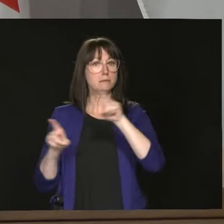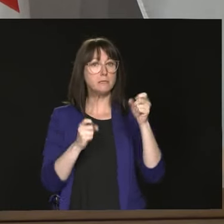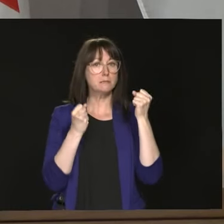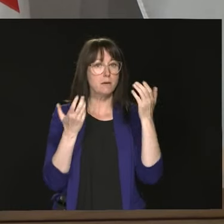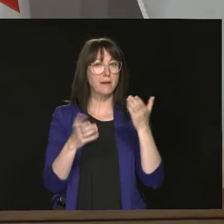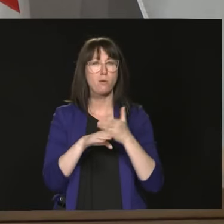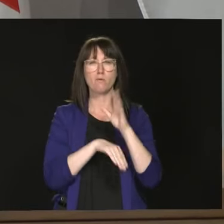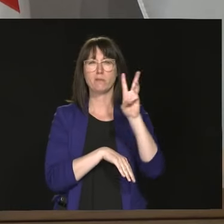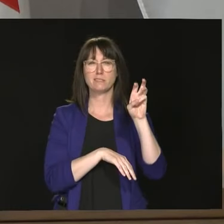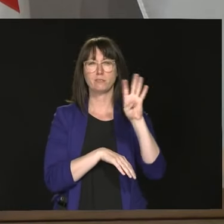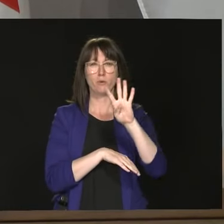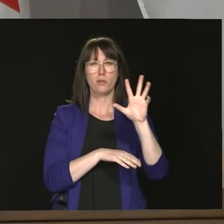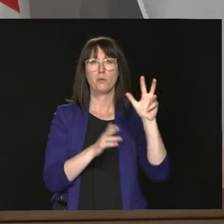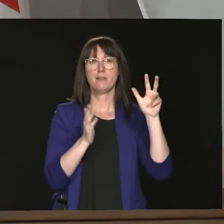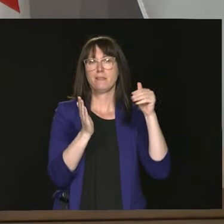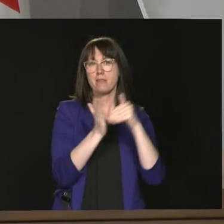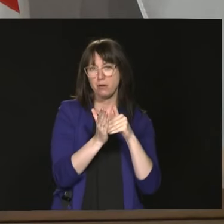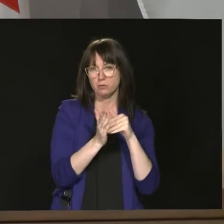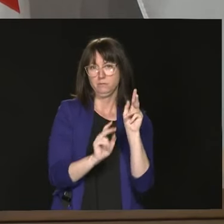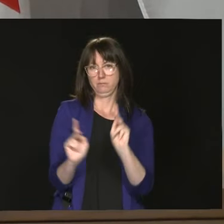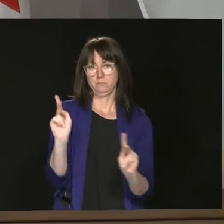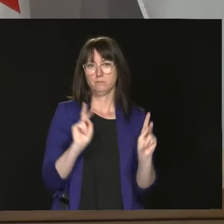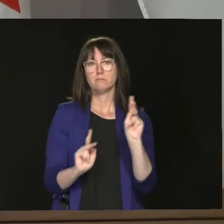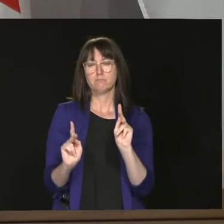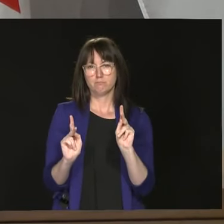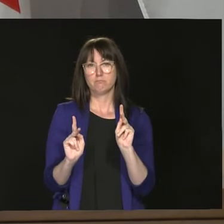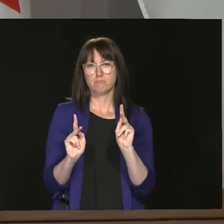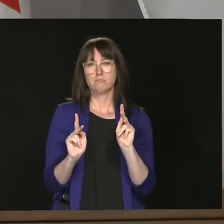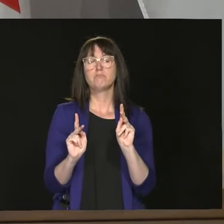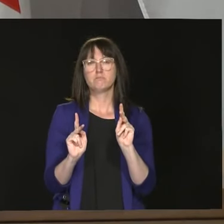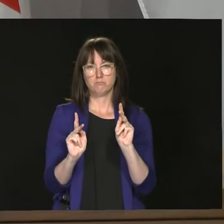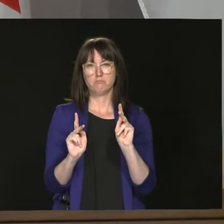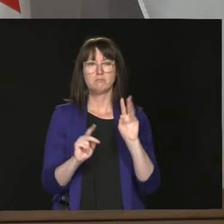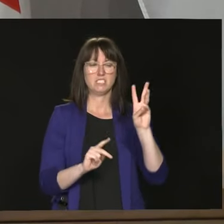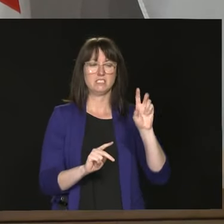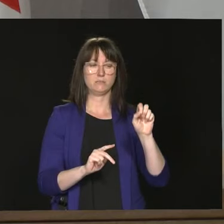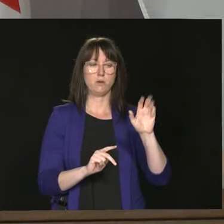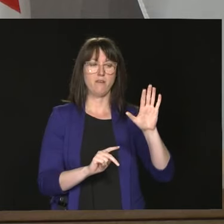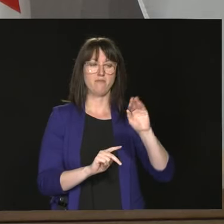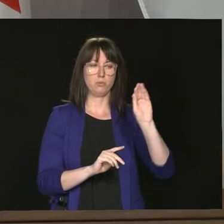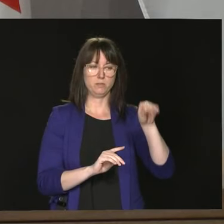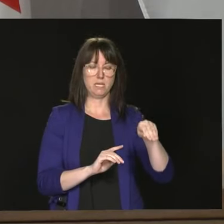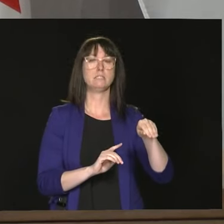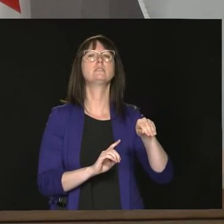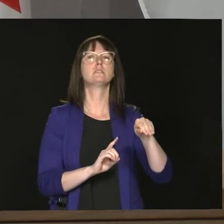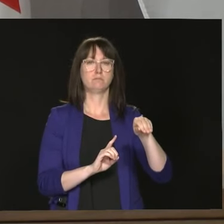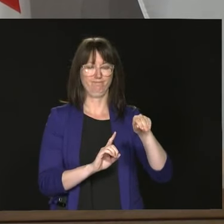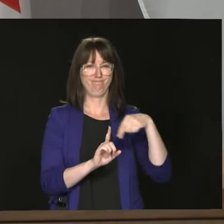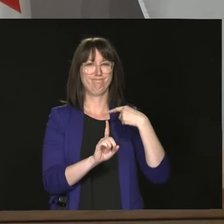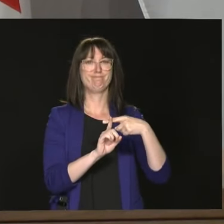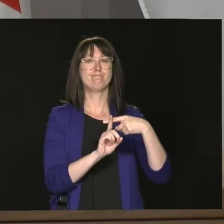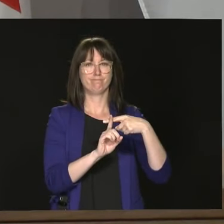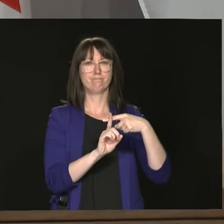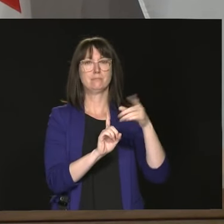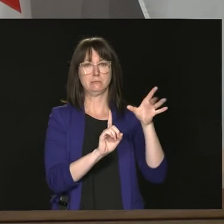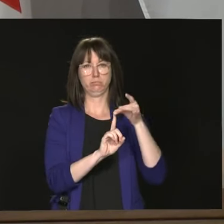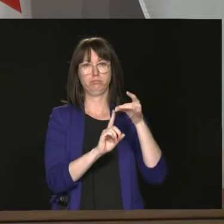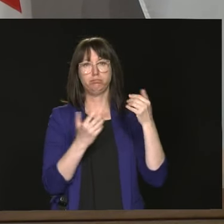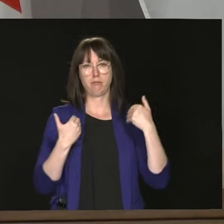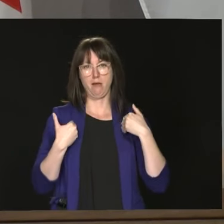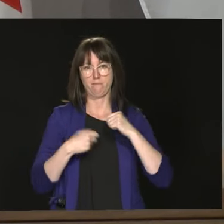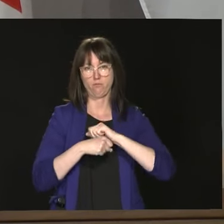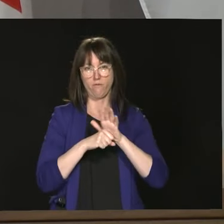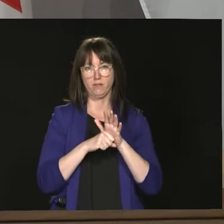643,000 people, with over 6.5% of these testing positive. As outbreaks in long-term care